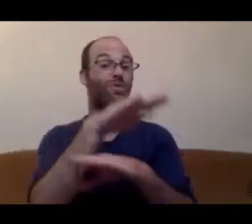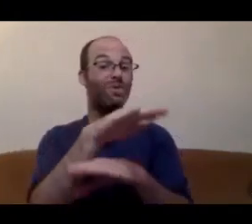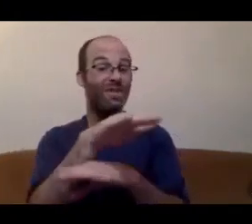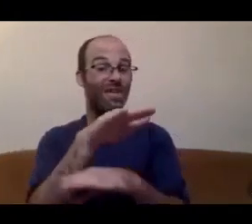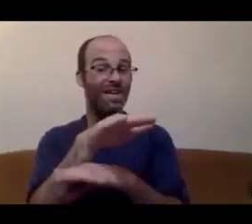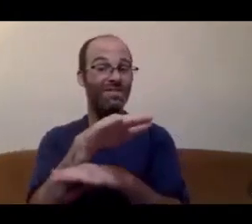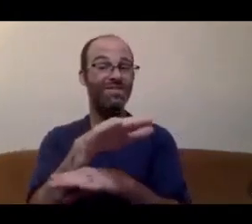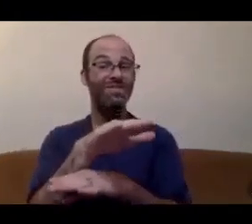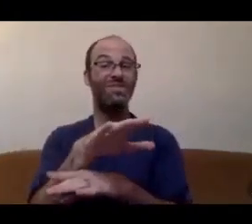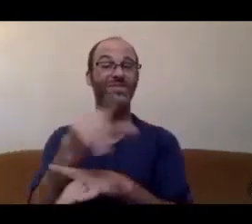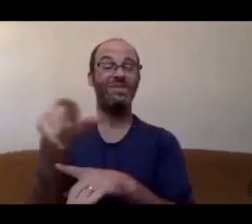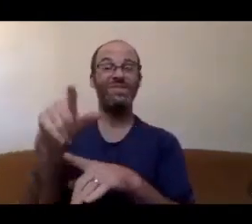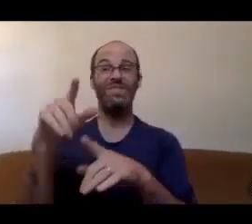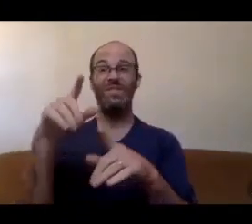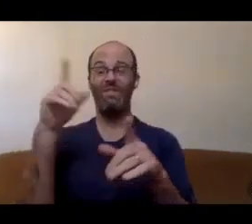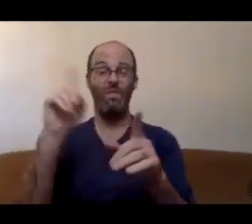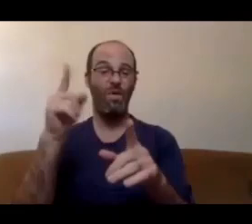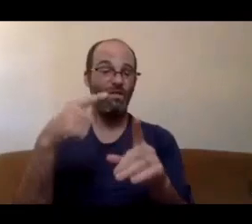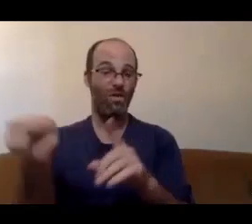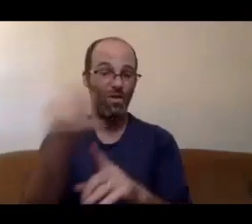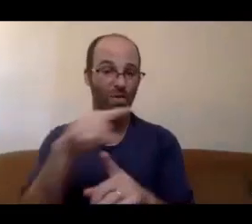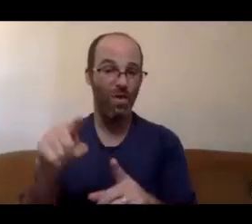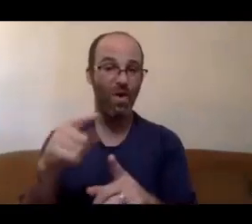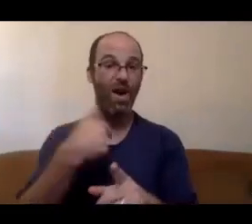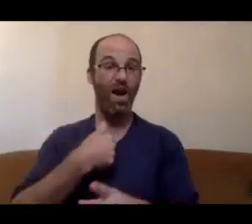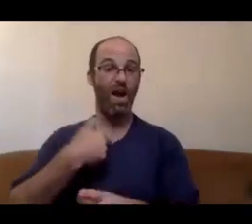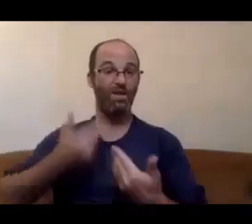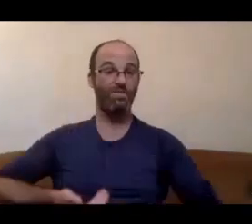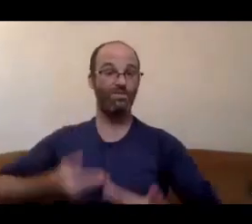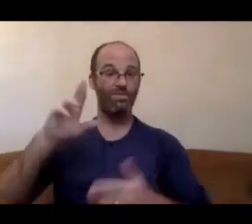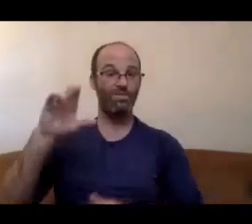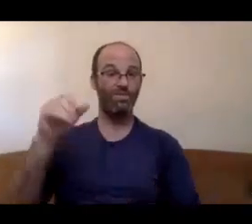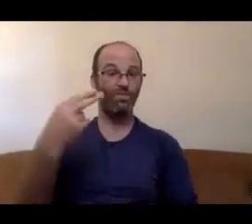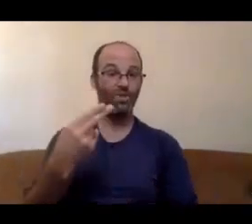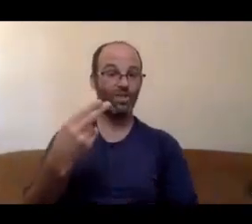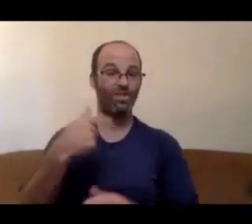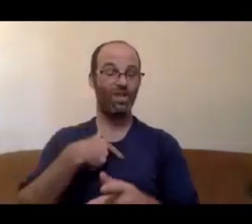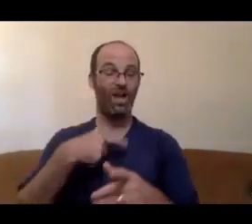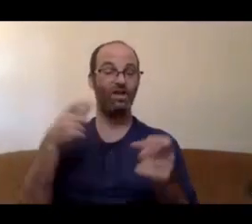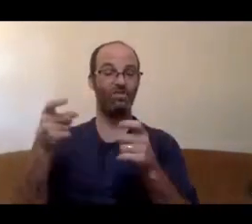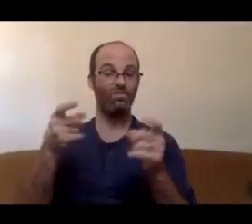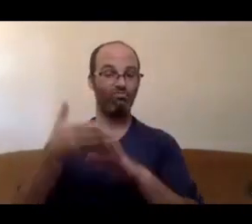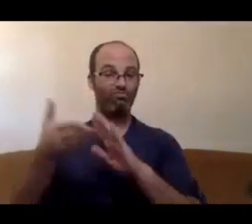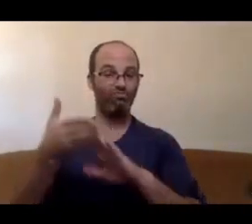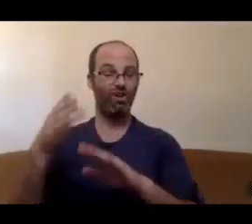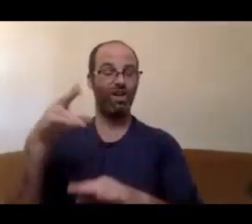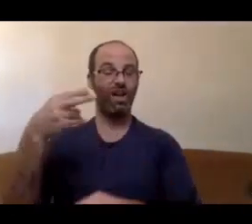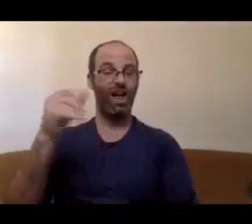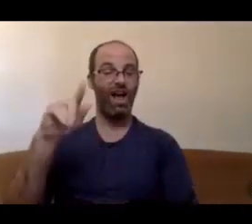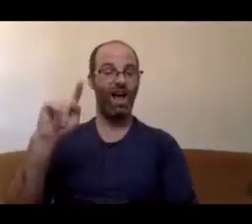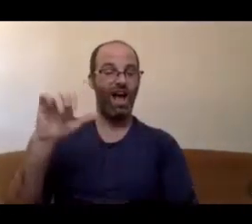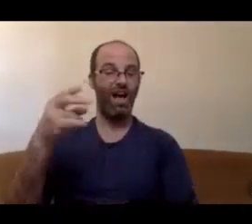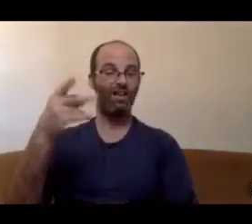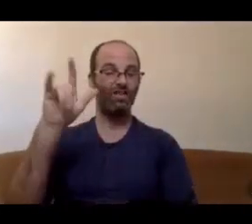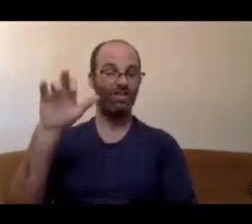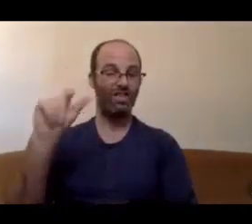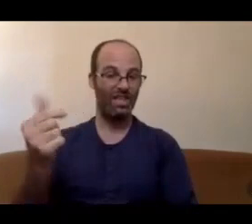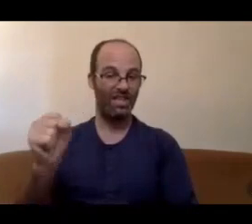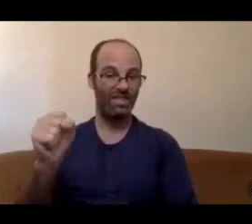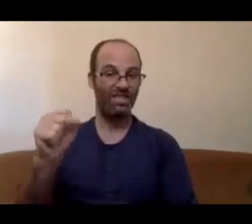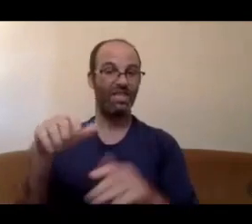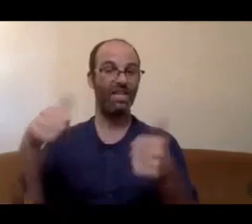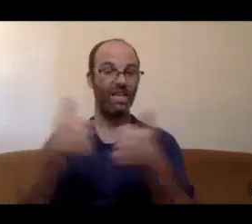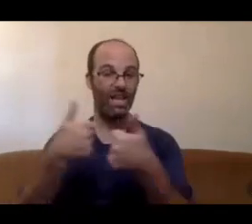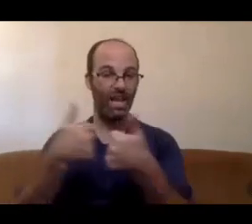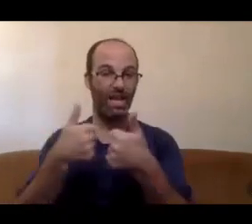and even here. I'm Rich. I'm the director of Hatchling Games. We make all ages TTRPGs, and we